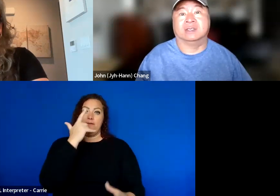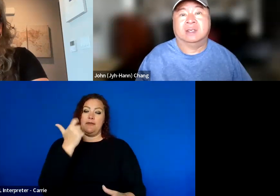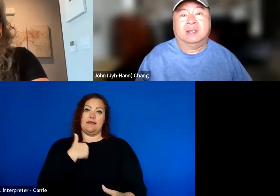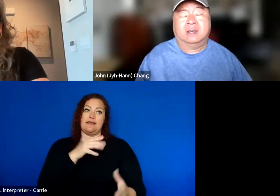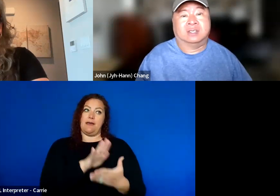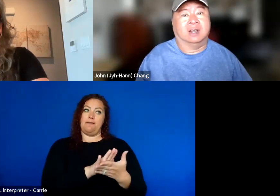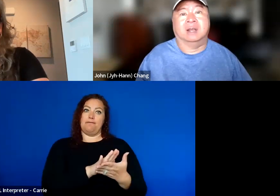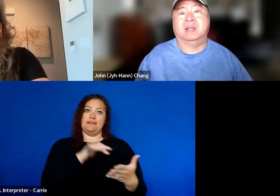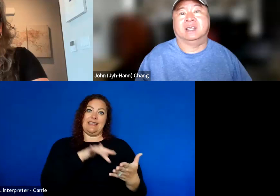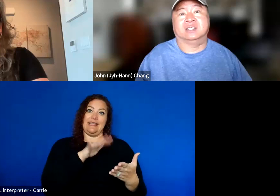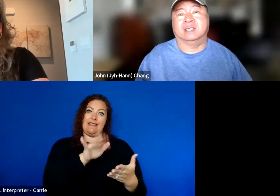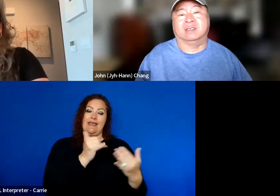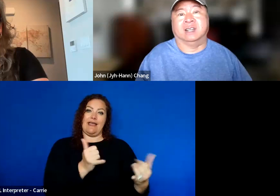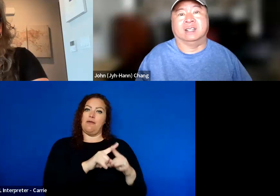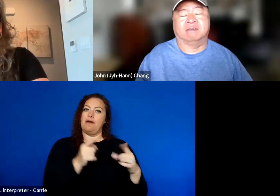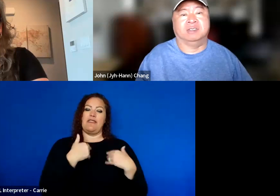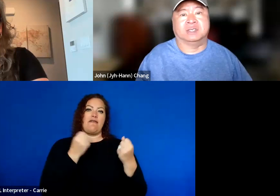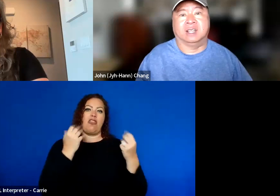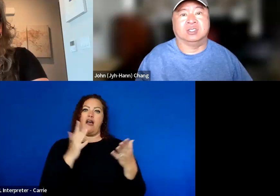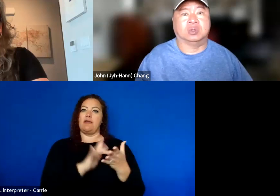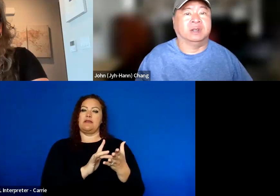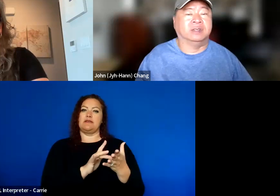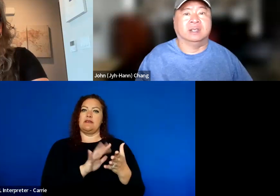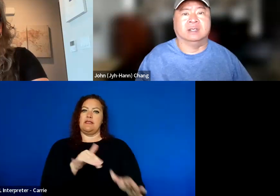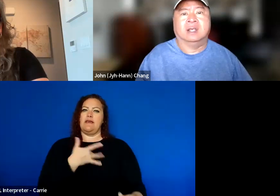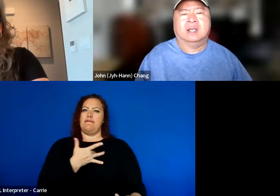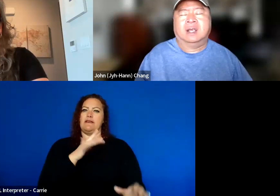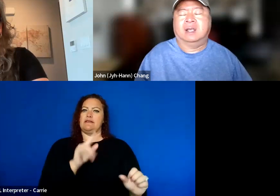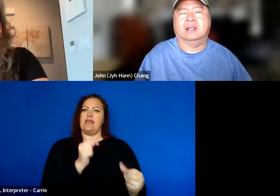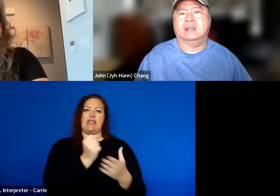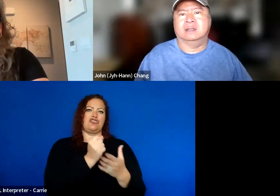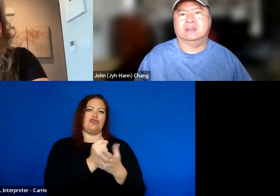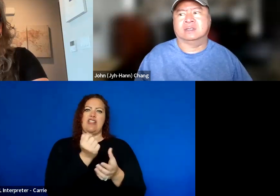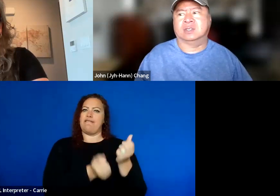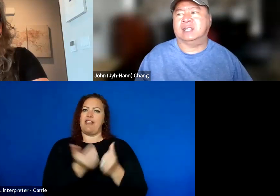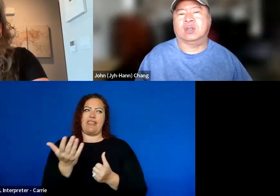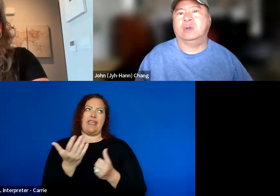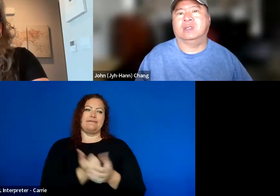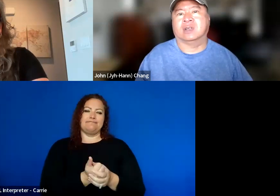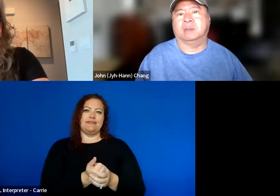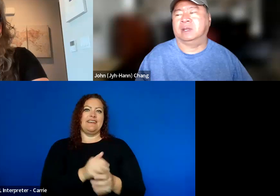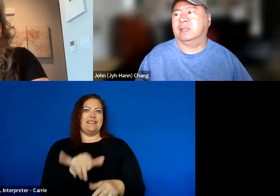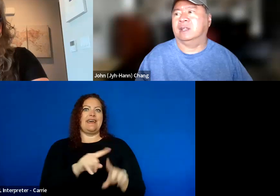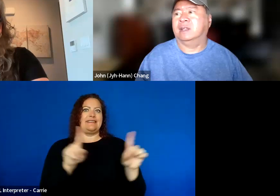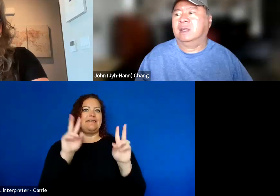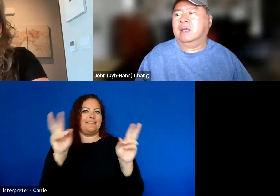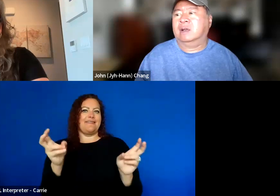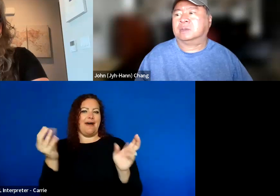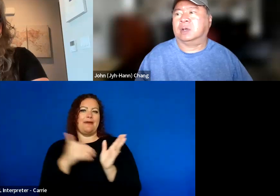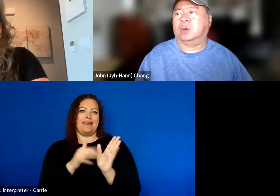about all this, there's a lot of medications out there that feels like they can treat everything. And so that's a whole nother topic